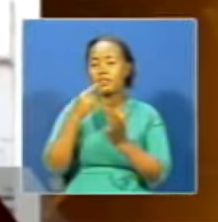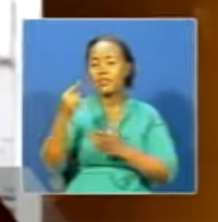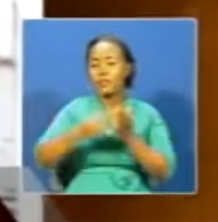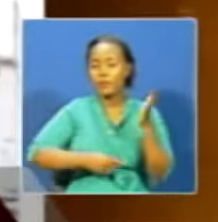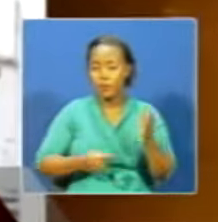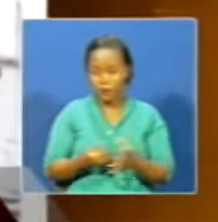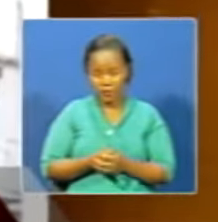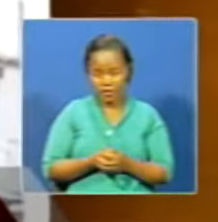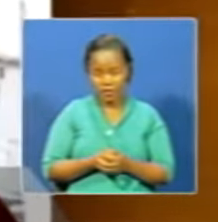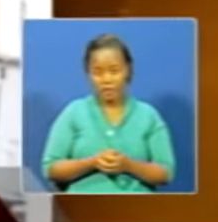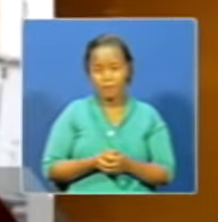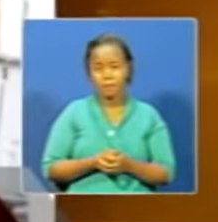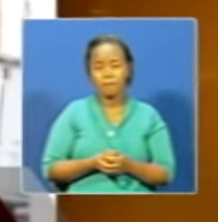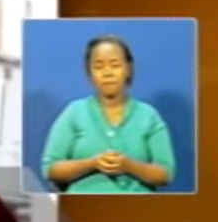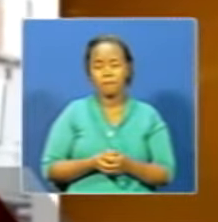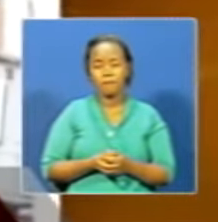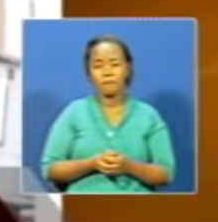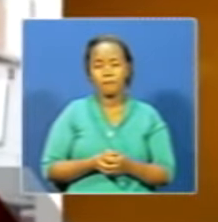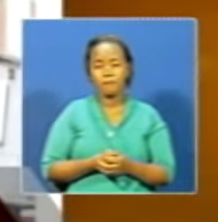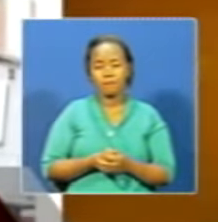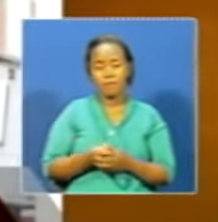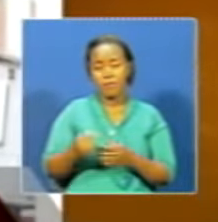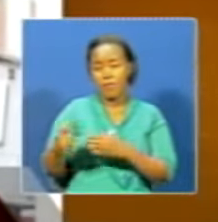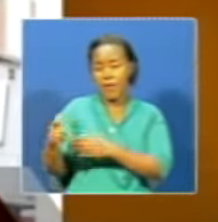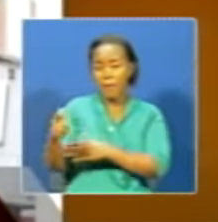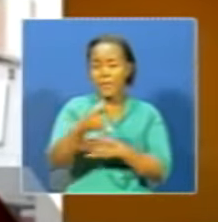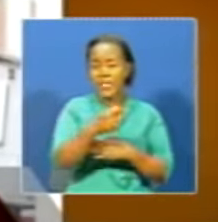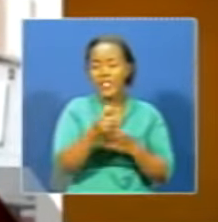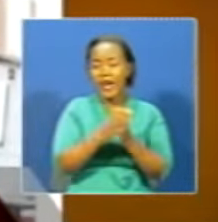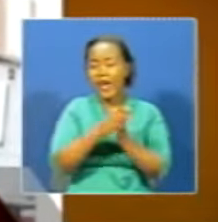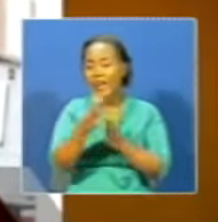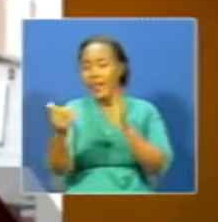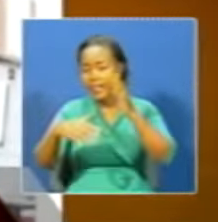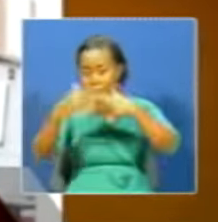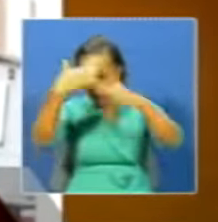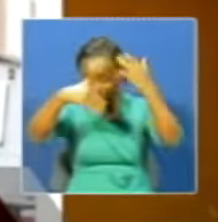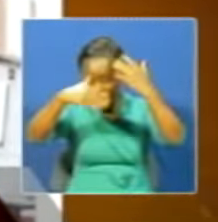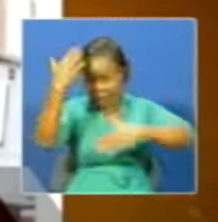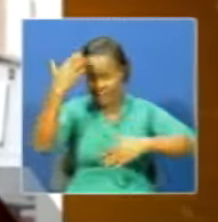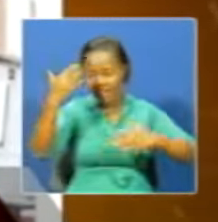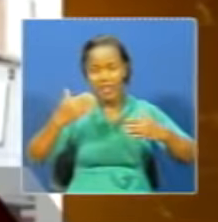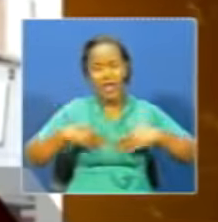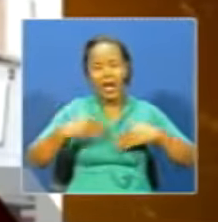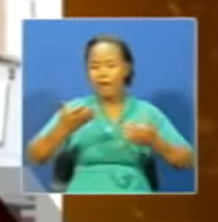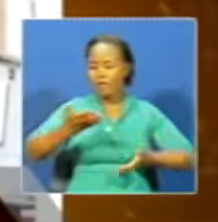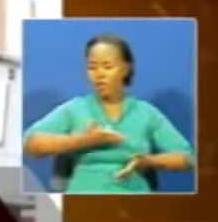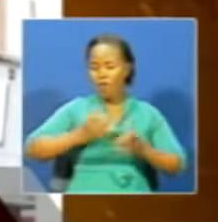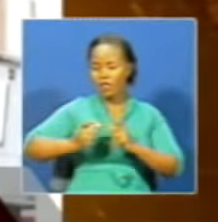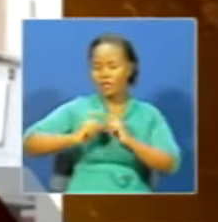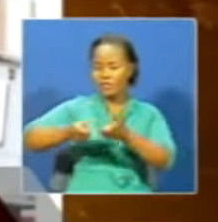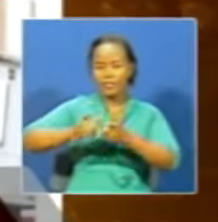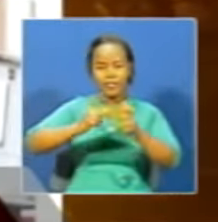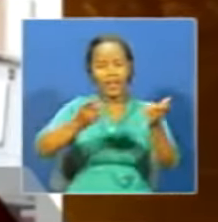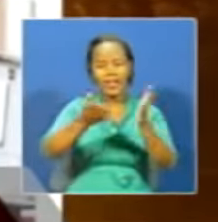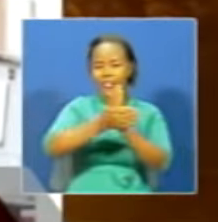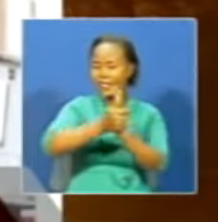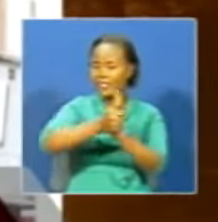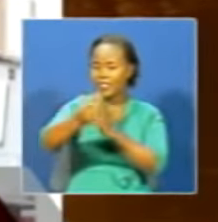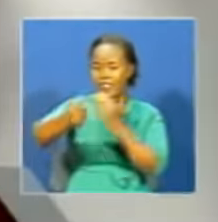their Twitter pages said media and other professionals have had their talents and skills nurtured in